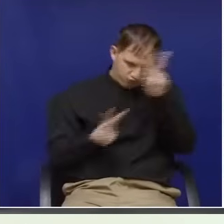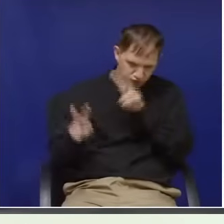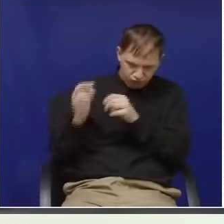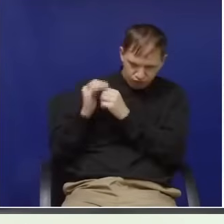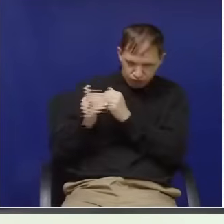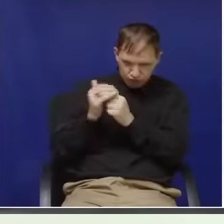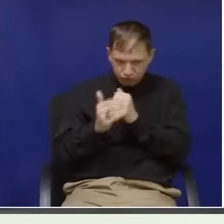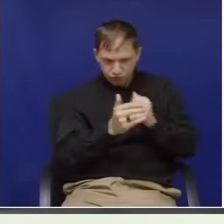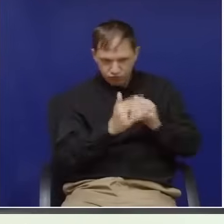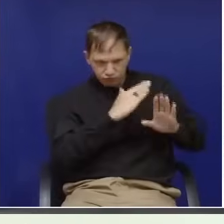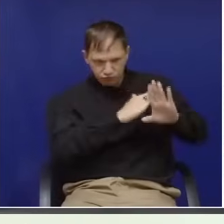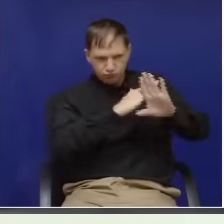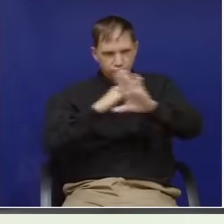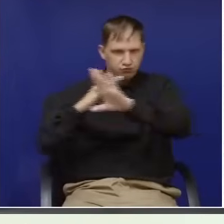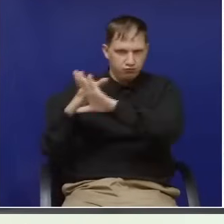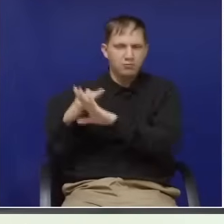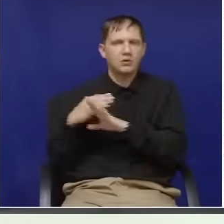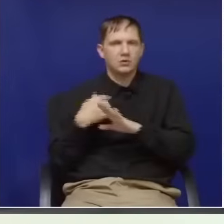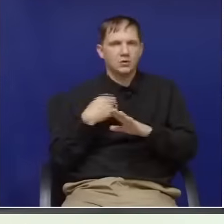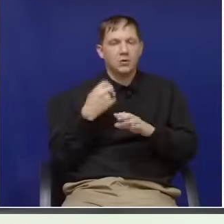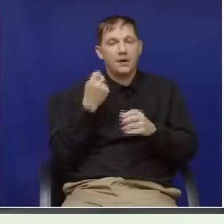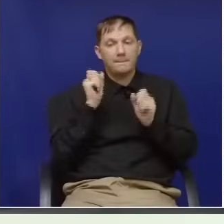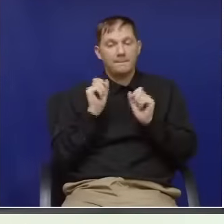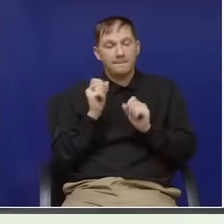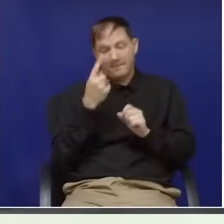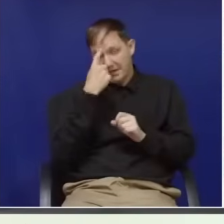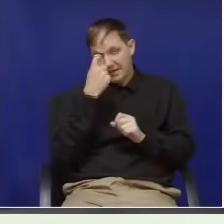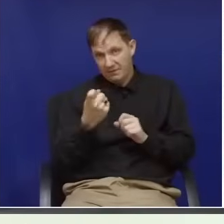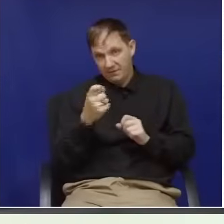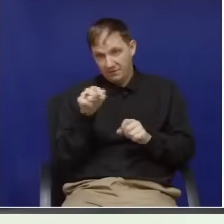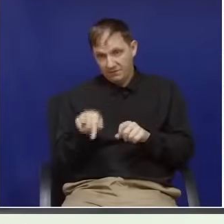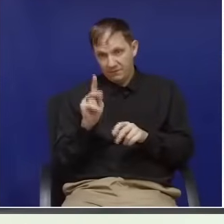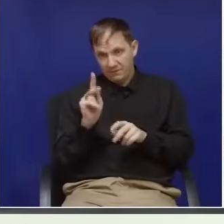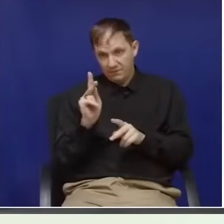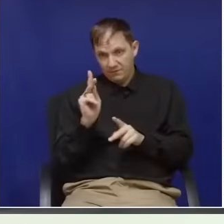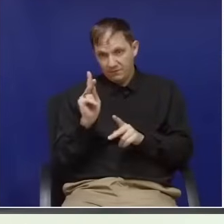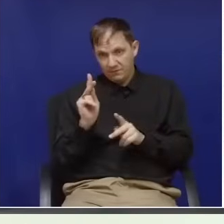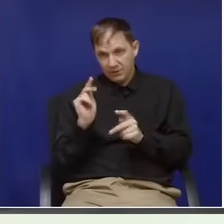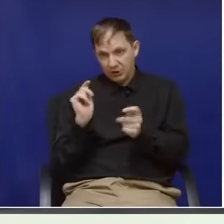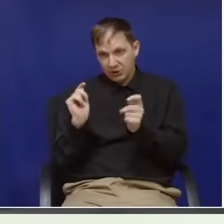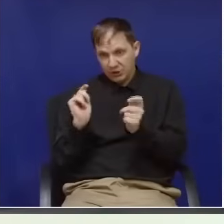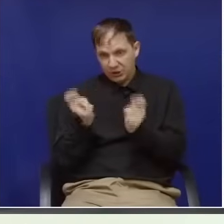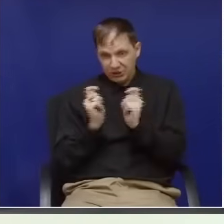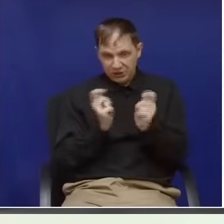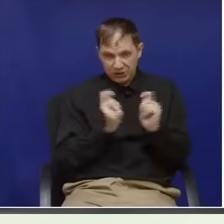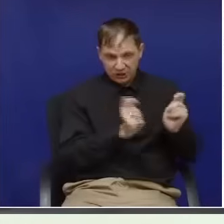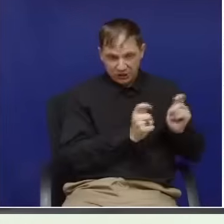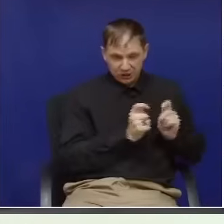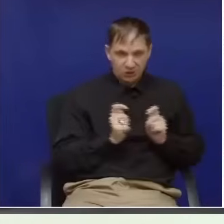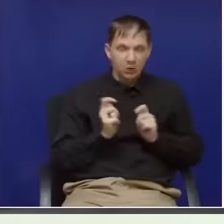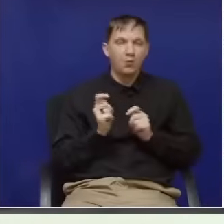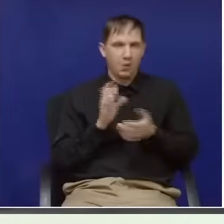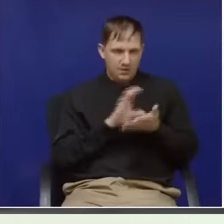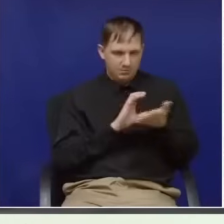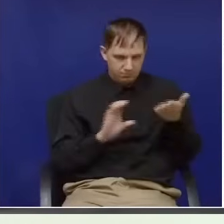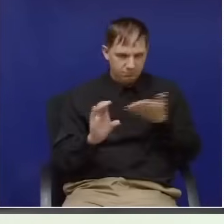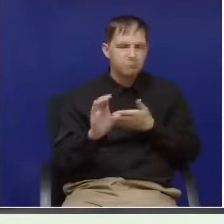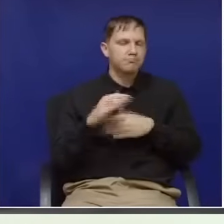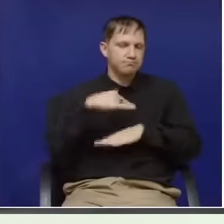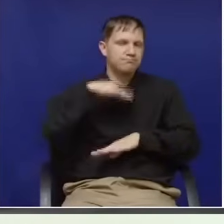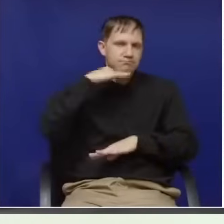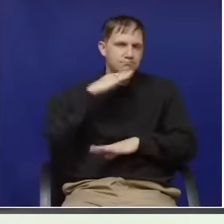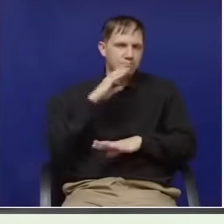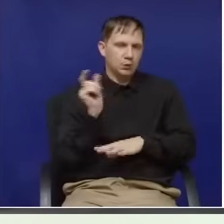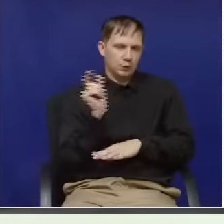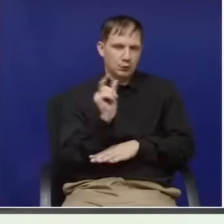will appropriately place this unit together with the resources that they will need in order to do their work. Thanks